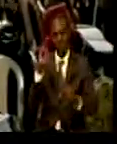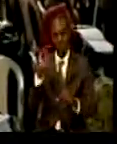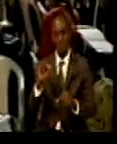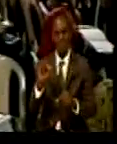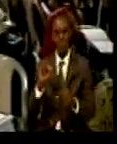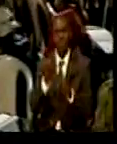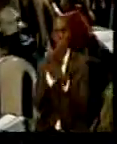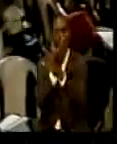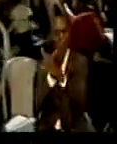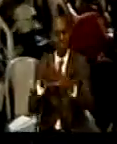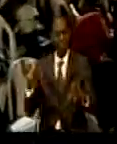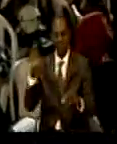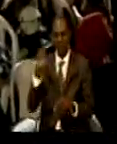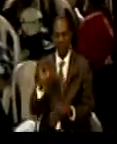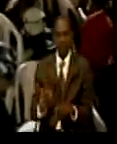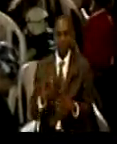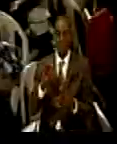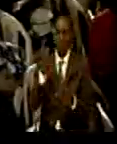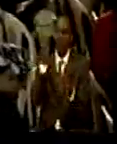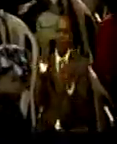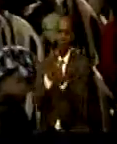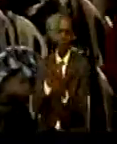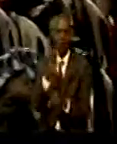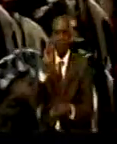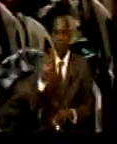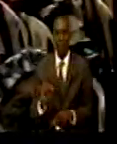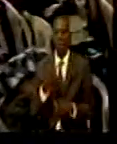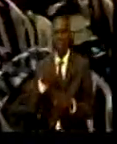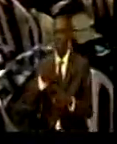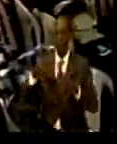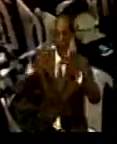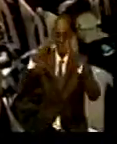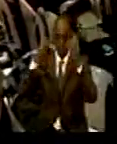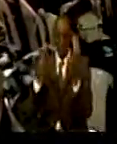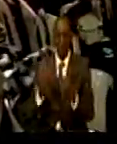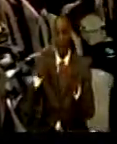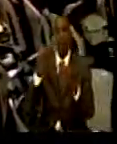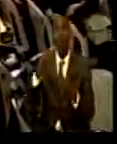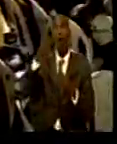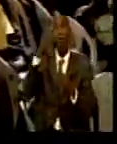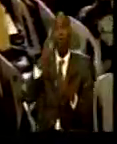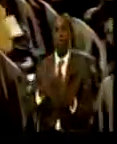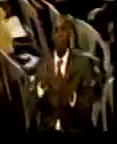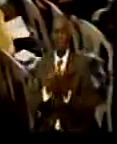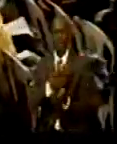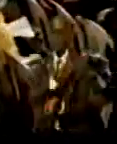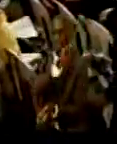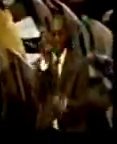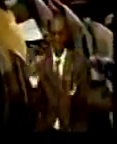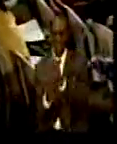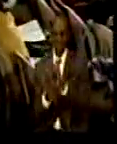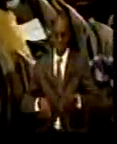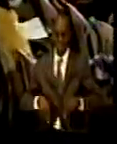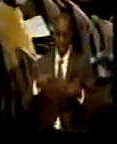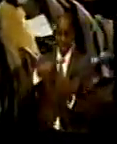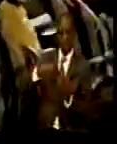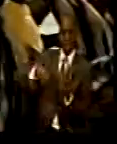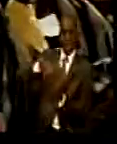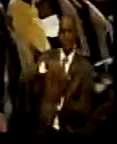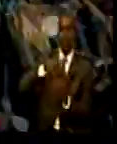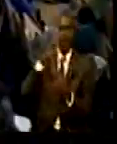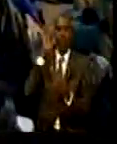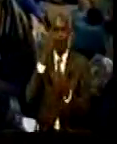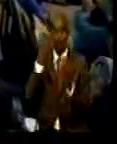redemption, justification, the power of God that turns life around is coming to you tonight